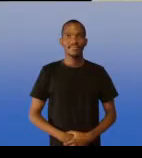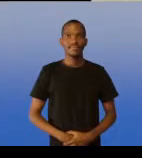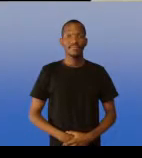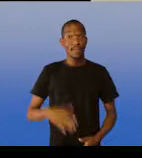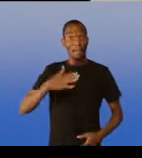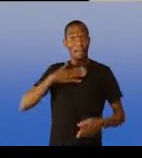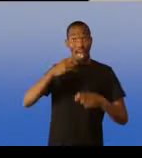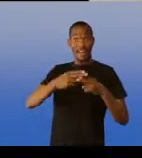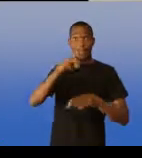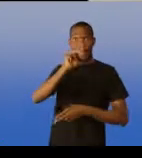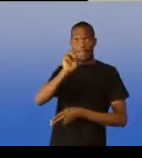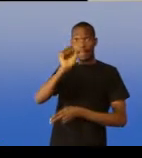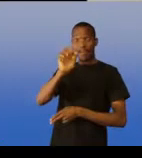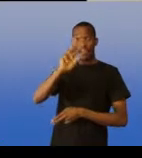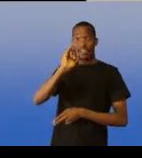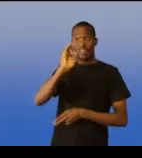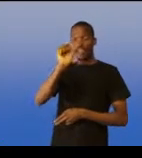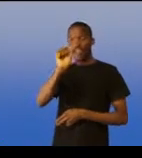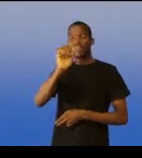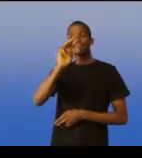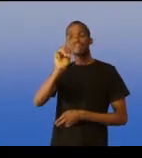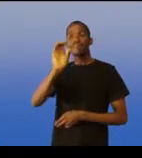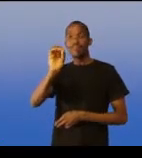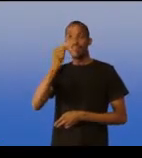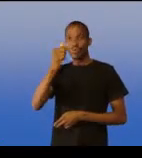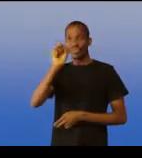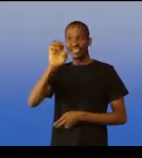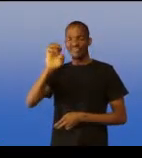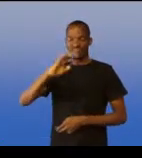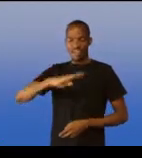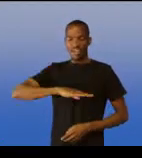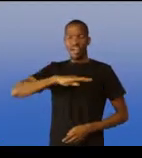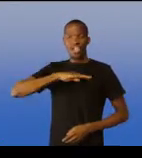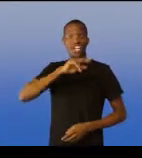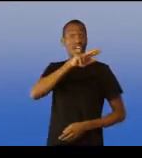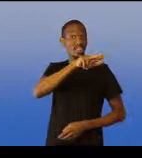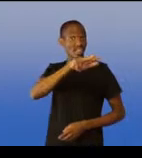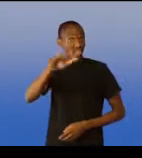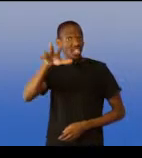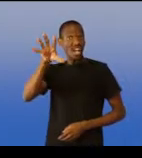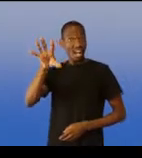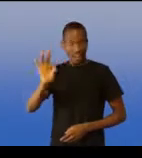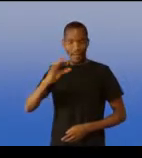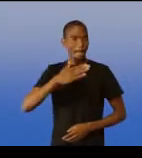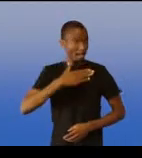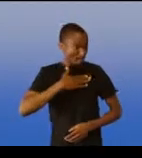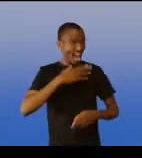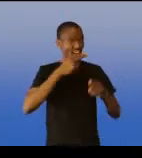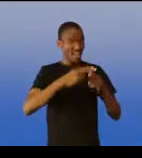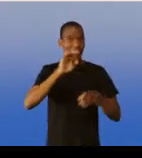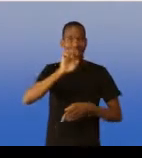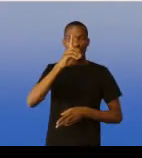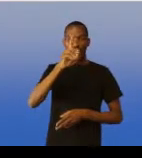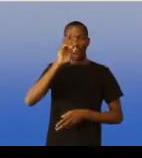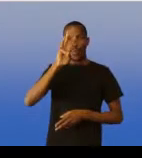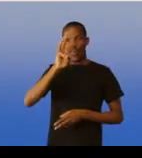Ke bidiwa Maria Motse, ke na le dingwaga di le 39. My name is Edwin Motse.